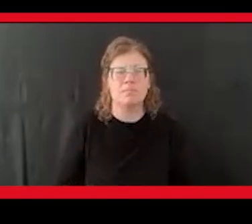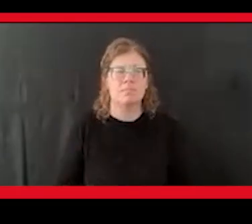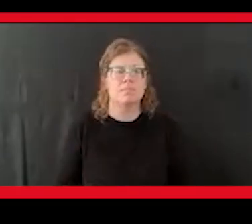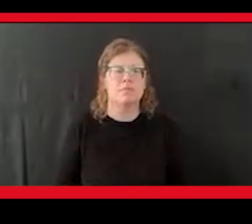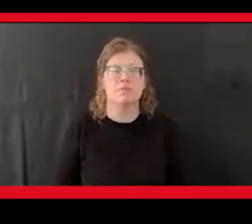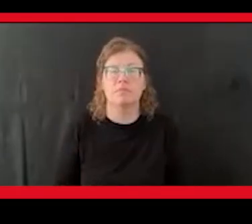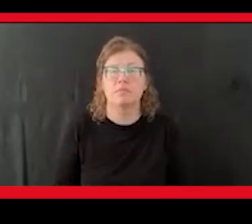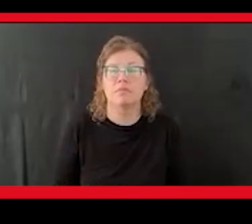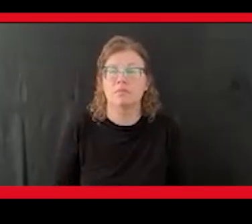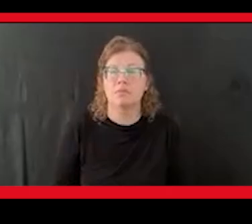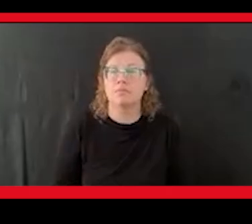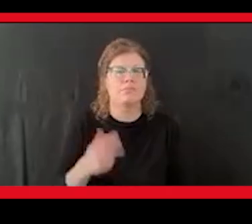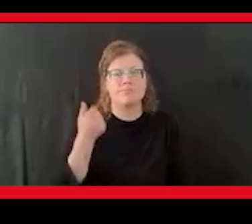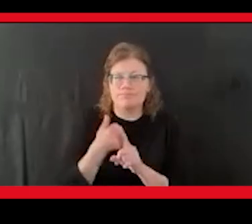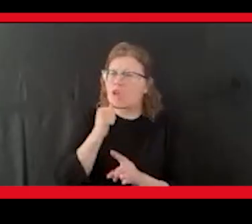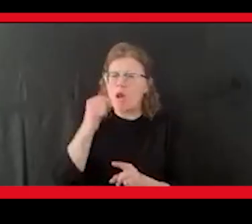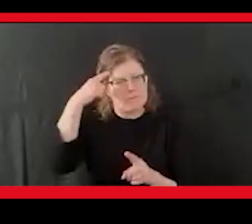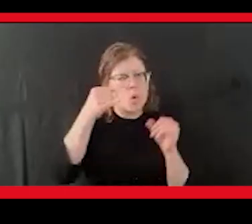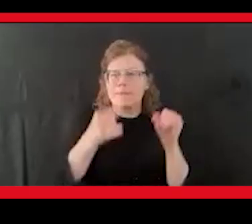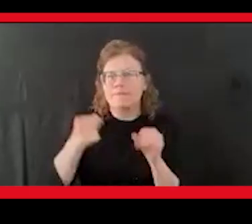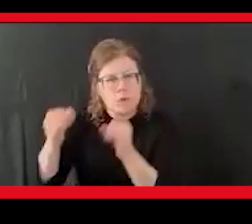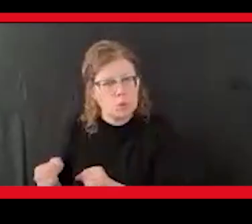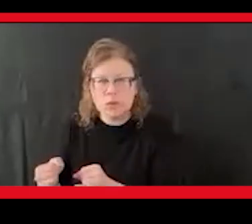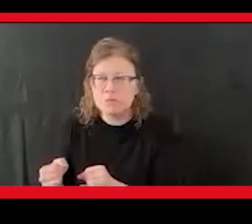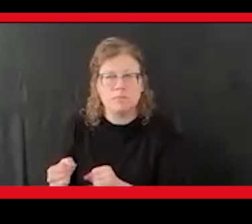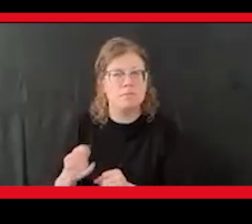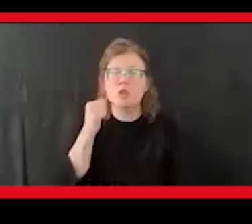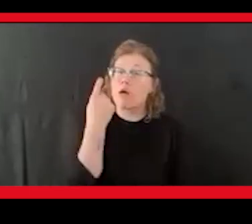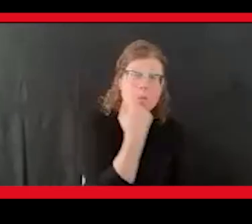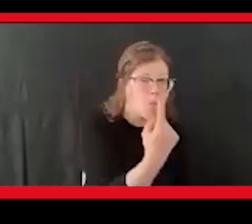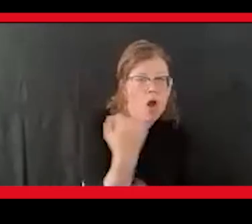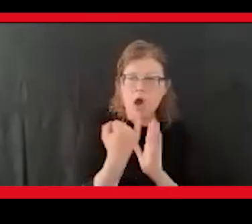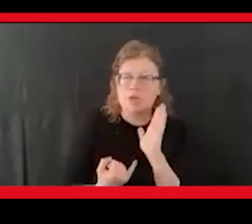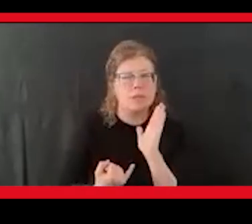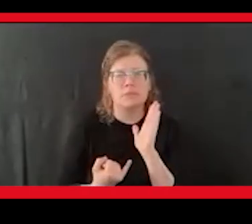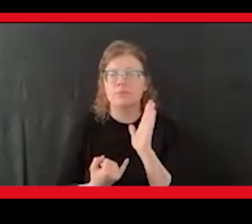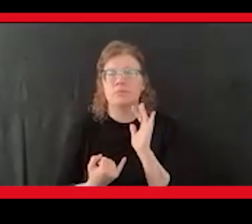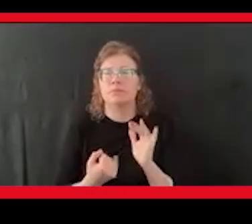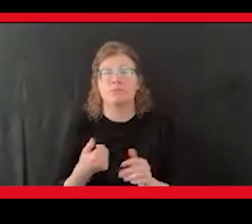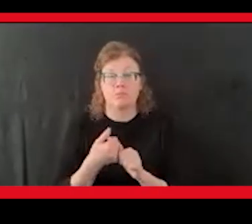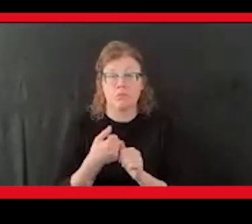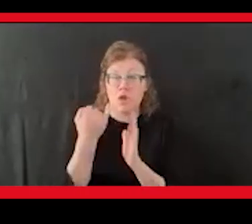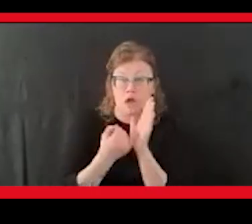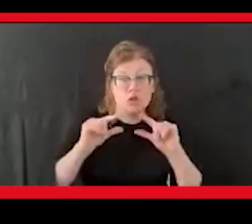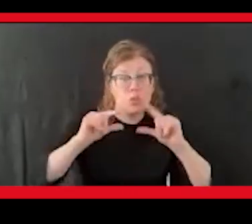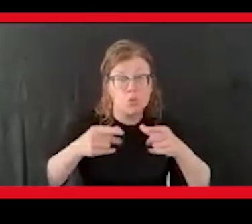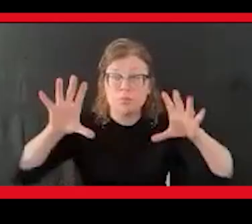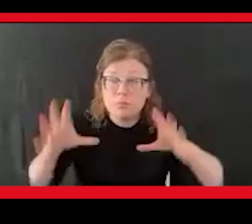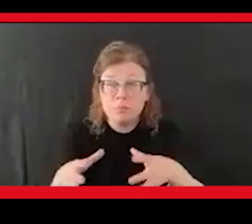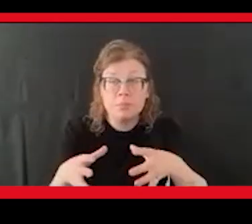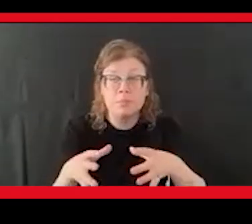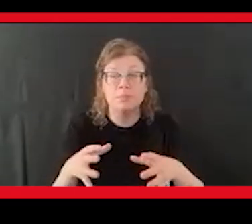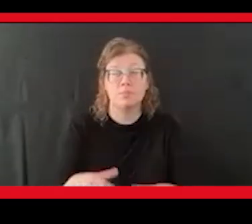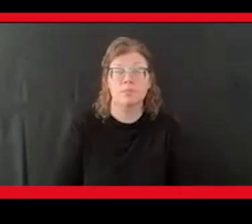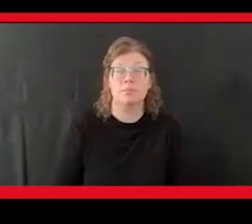collectives, nonprofit organizations that do not have a primary arts mandate, registered for-profit